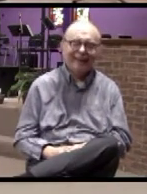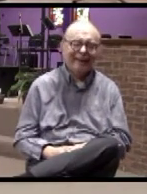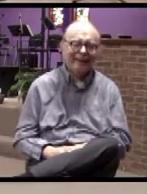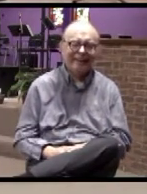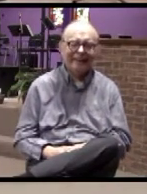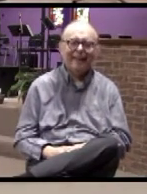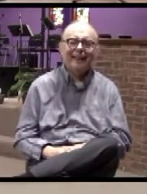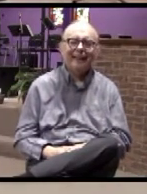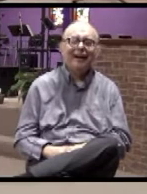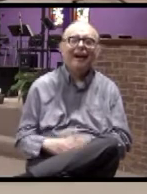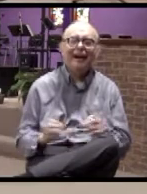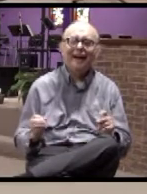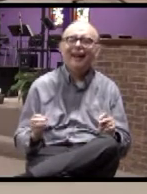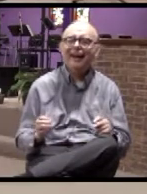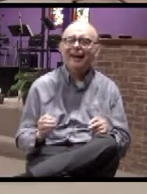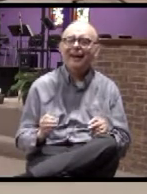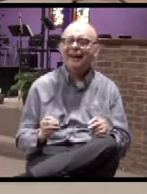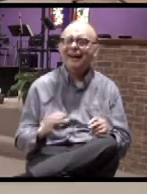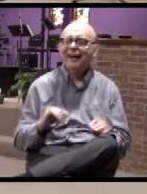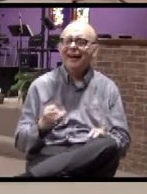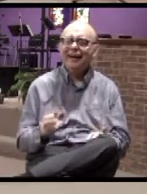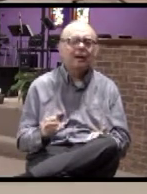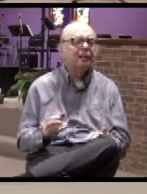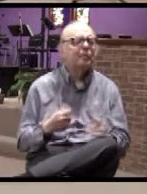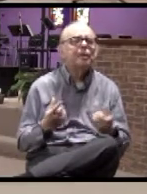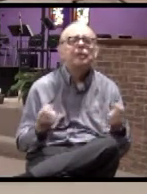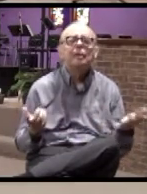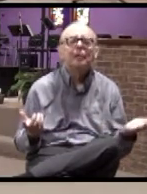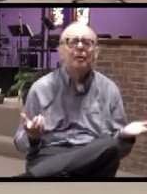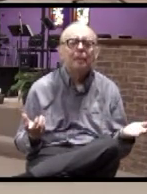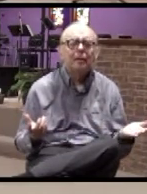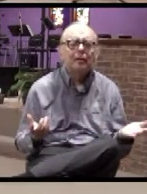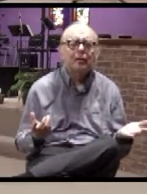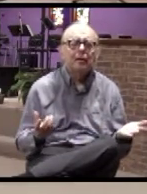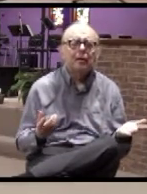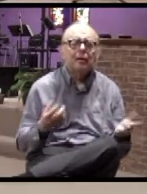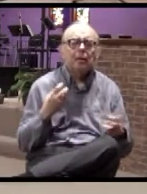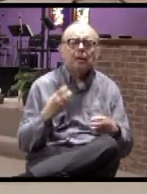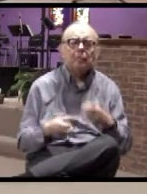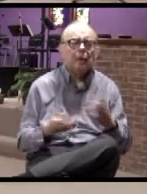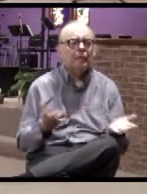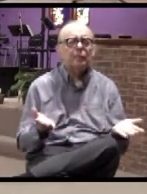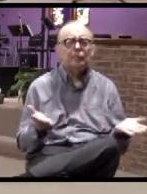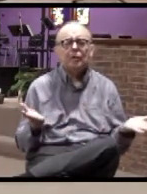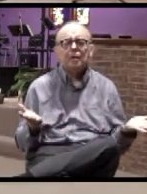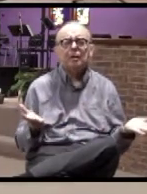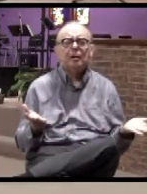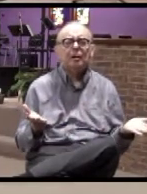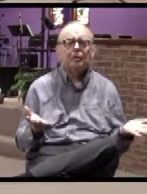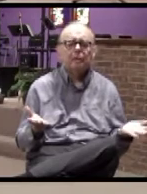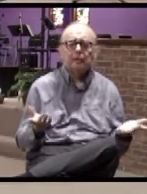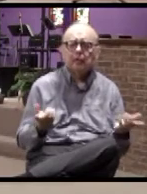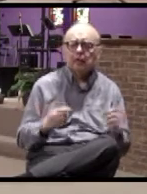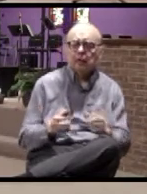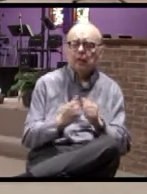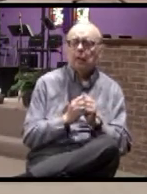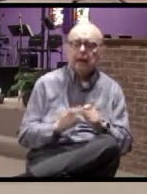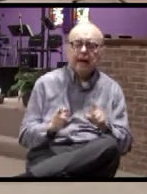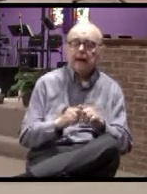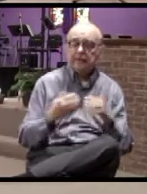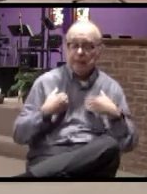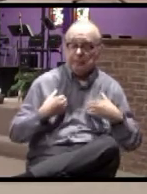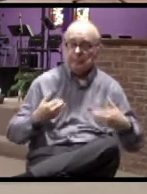No. And it's just, what do you do? And the issue is this. When we come together as a